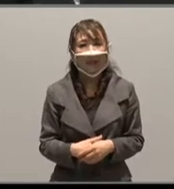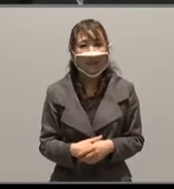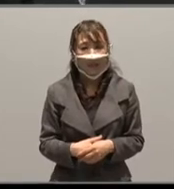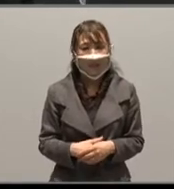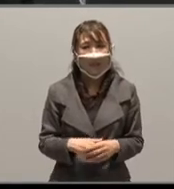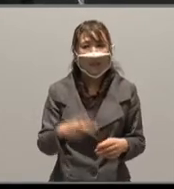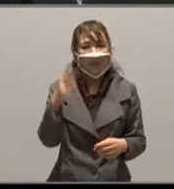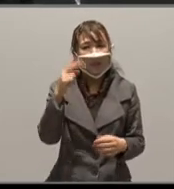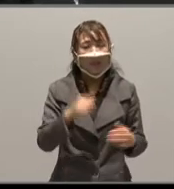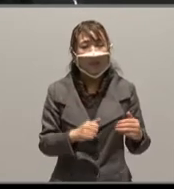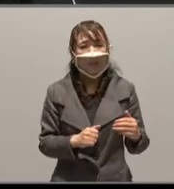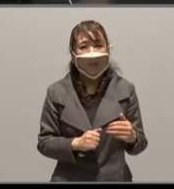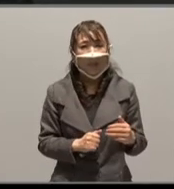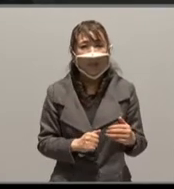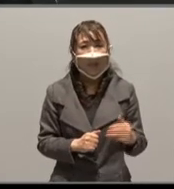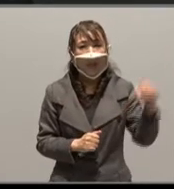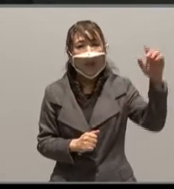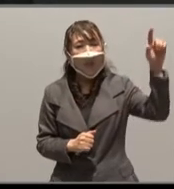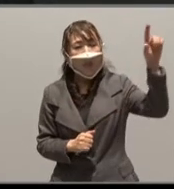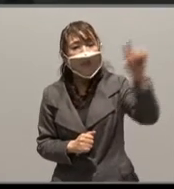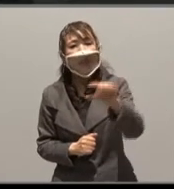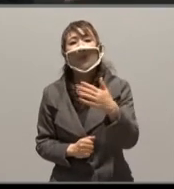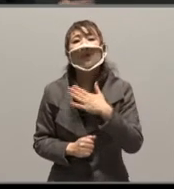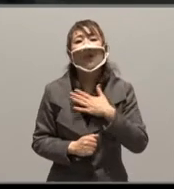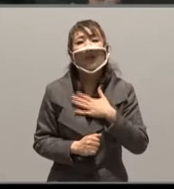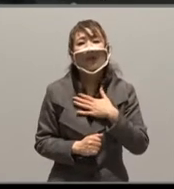day and it goes down significantly on the second.